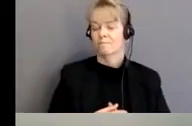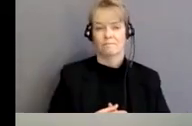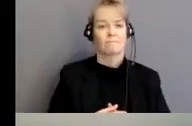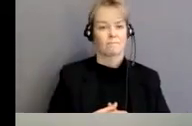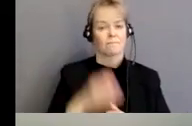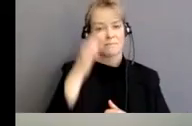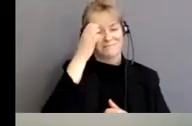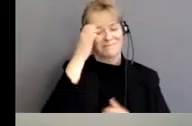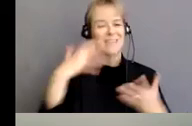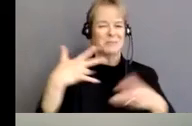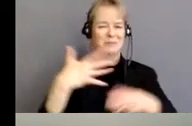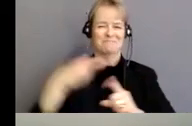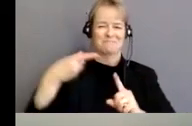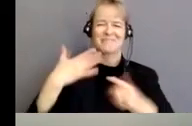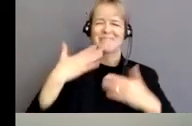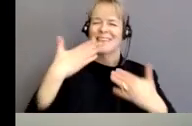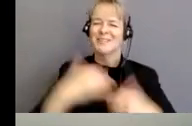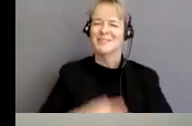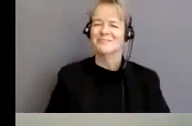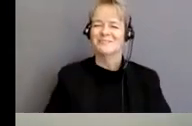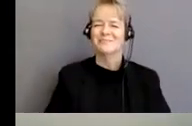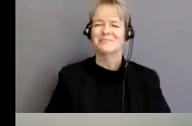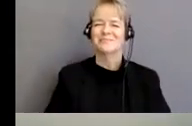Anyway, thank you very much, everybody.